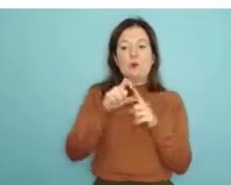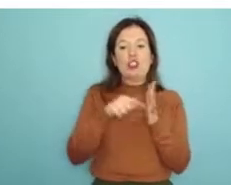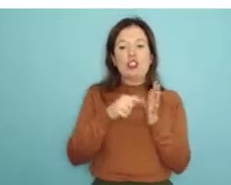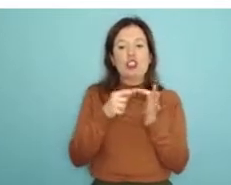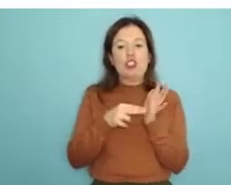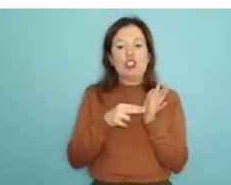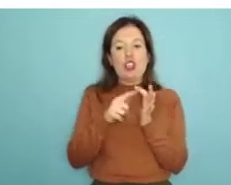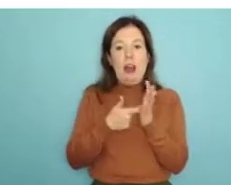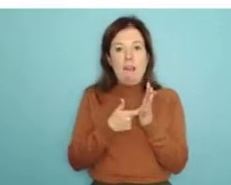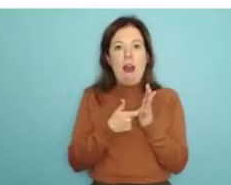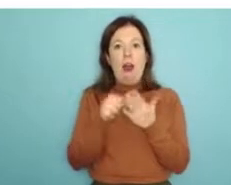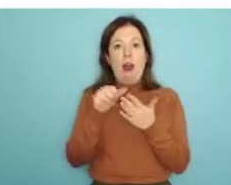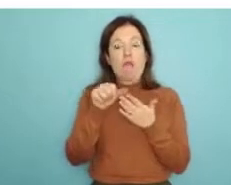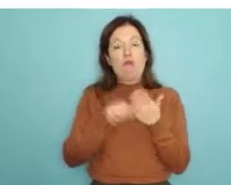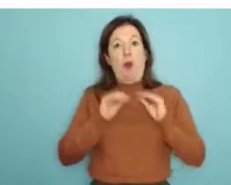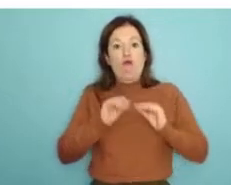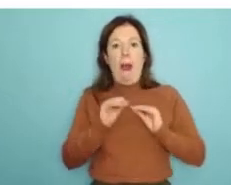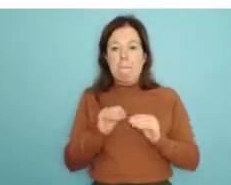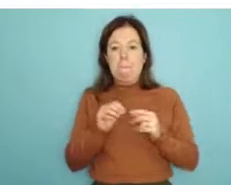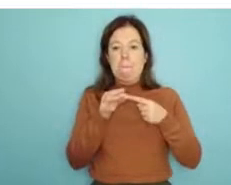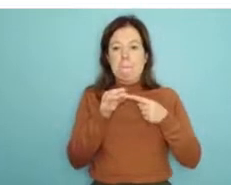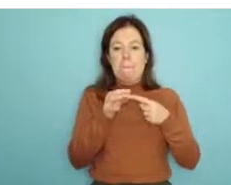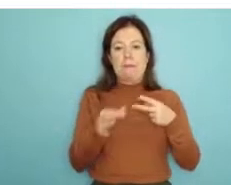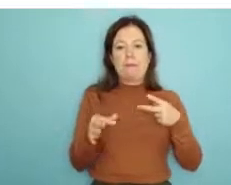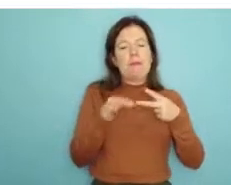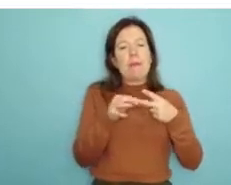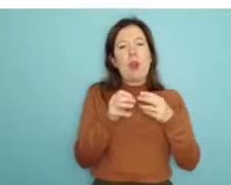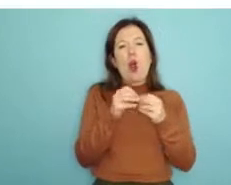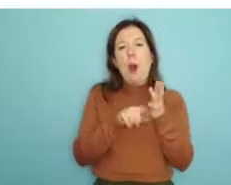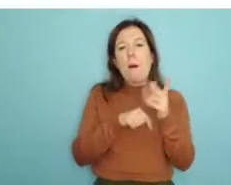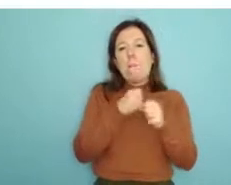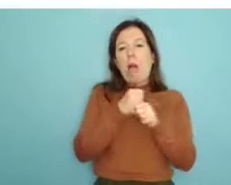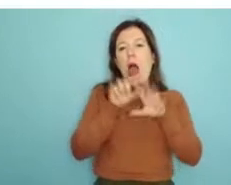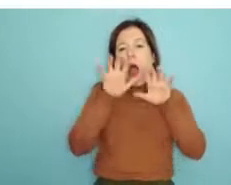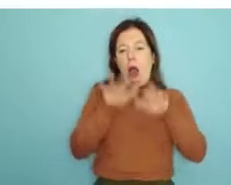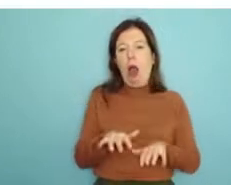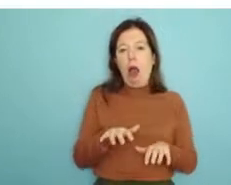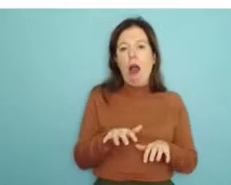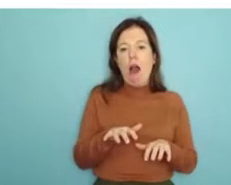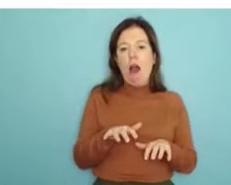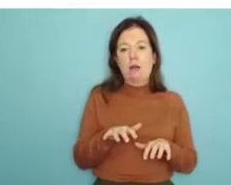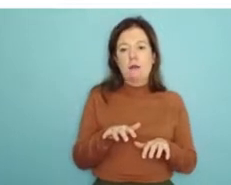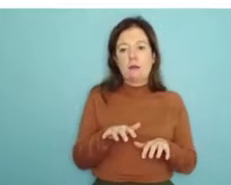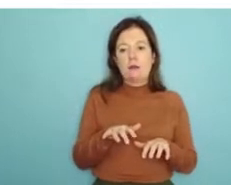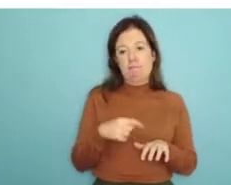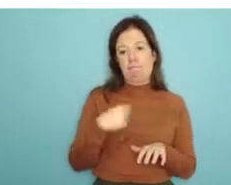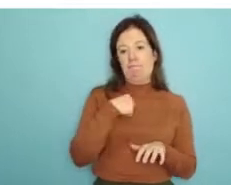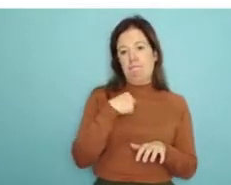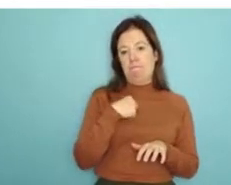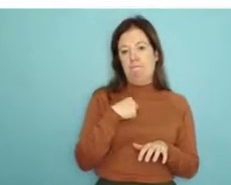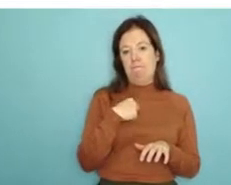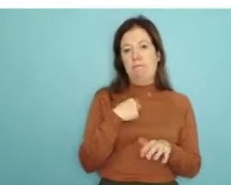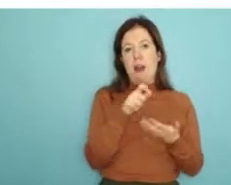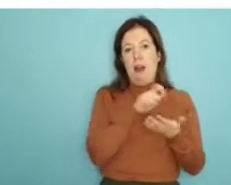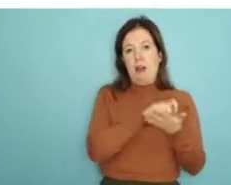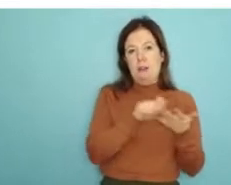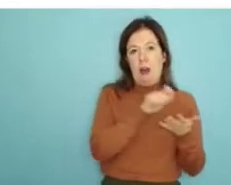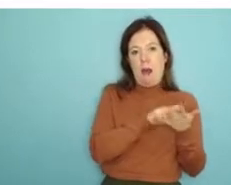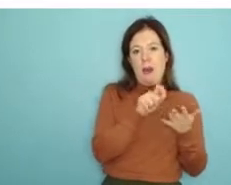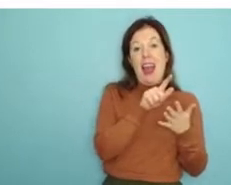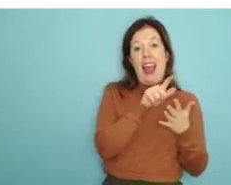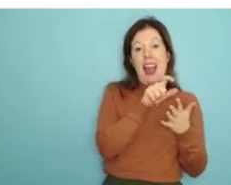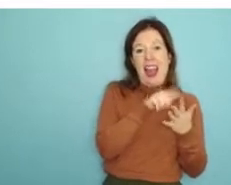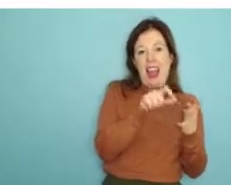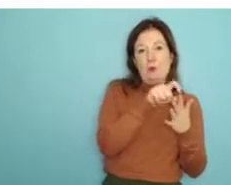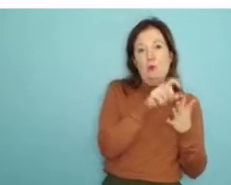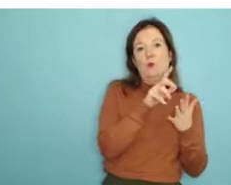second link is a sort of blog summary, which I produced after writing the assignment for the Edward Jenner program, which